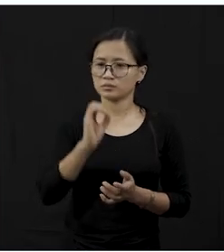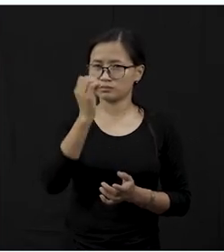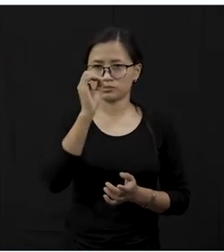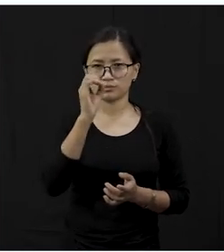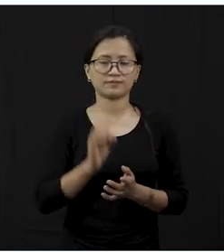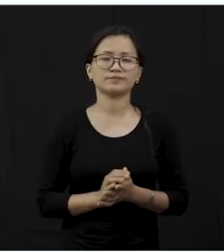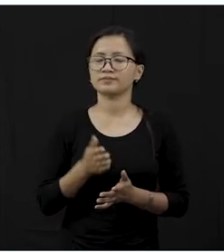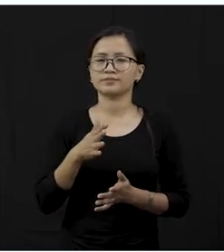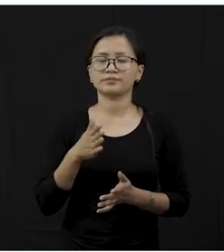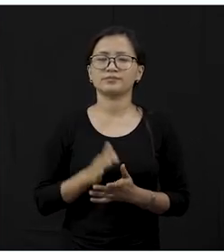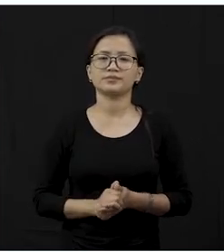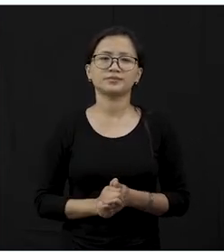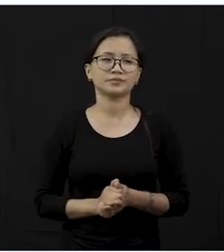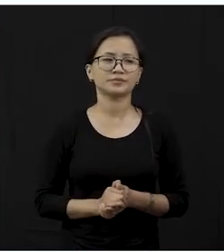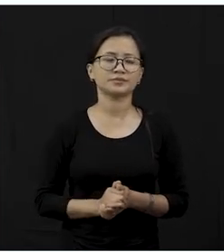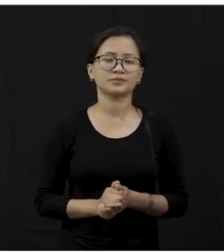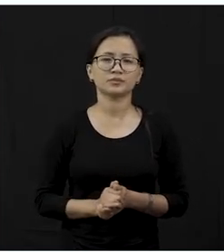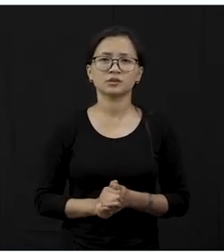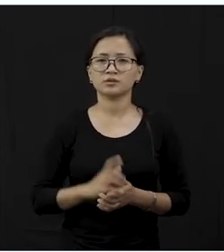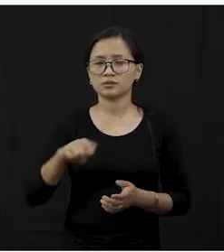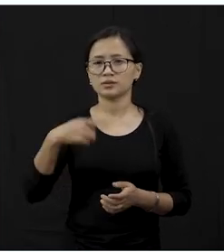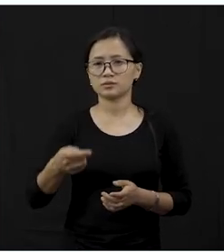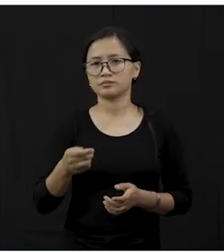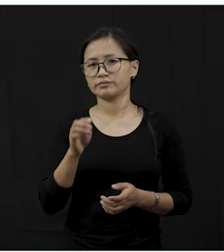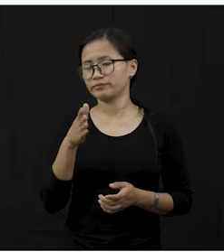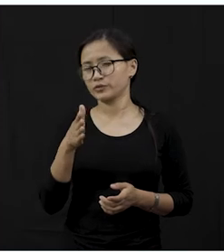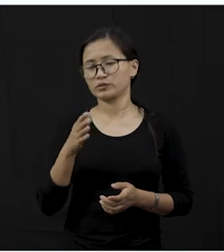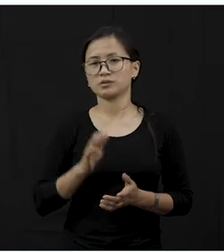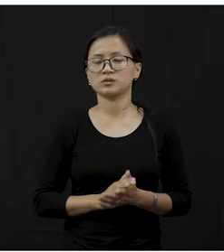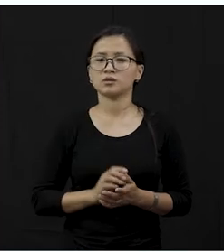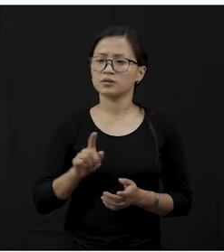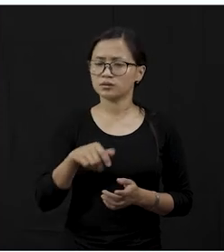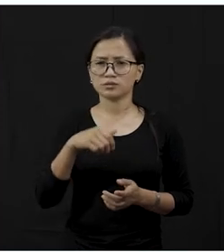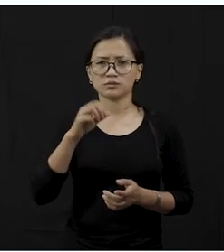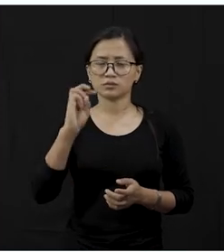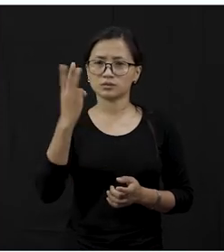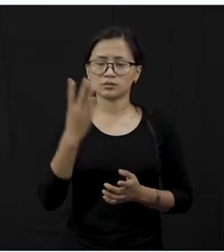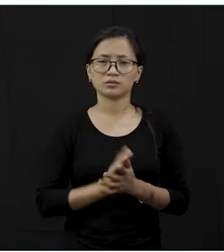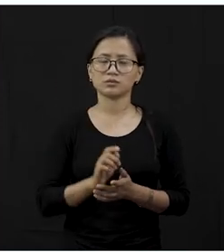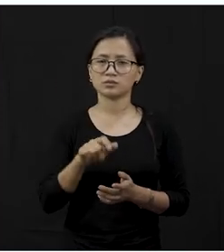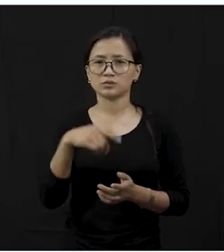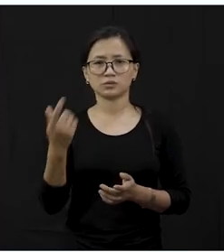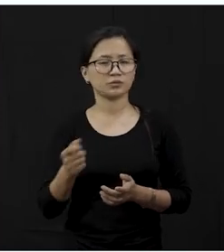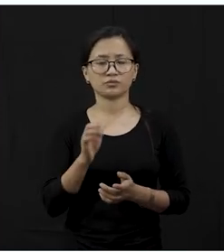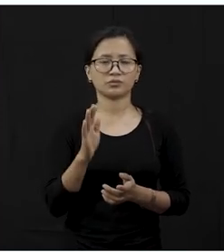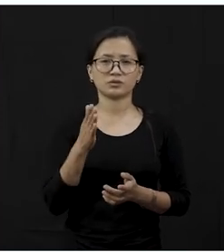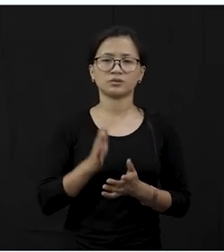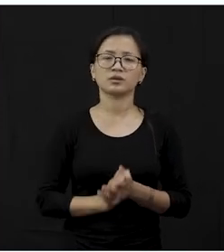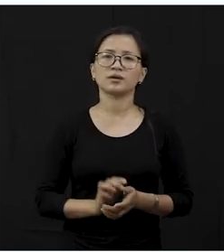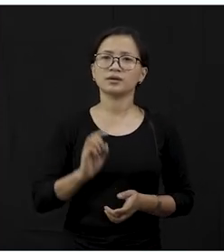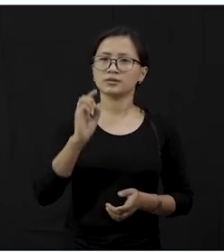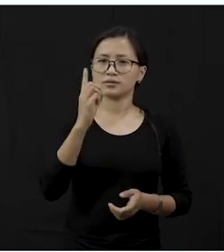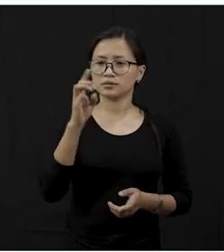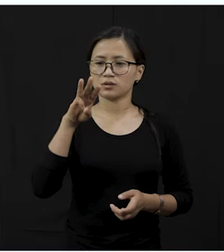bits. Next number, no bit. Third number, again, no bit. And 1,000, you have one